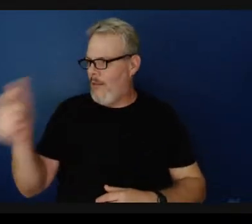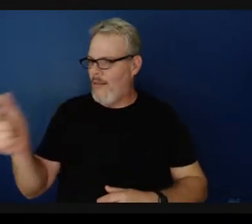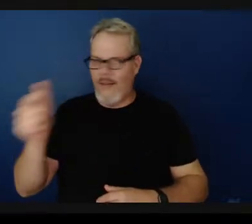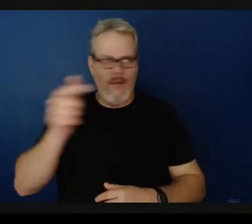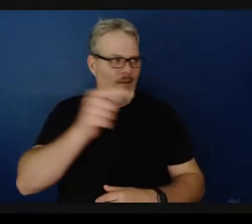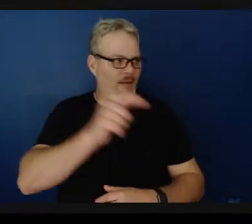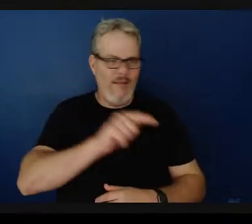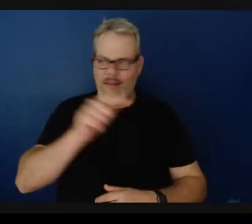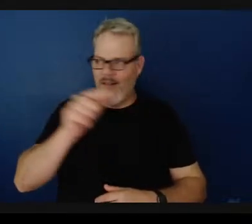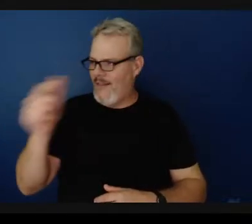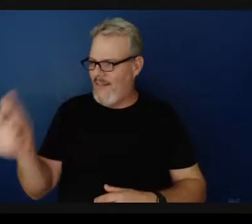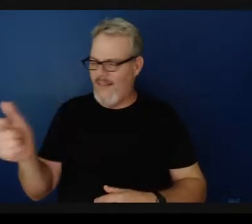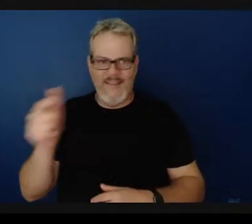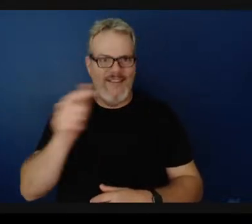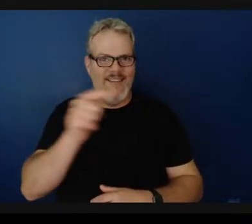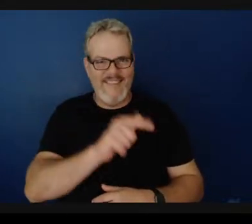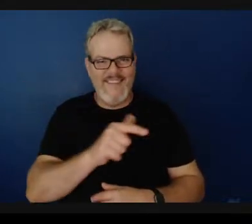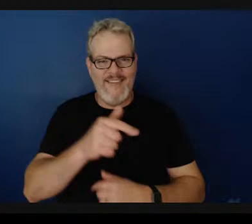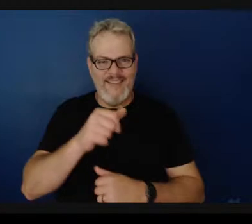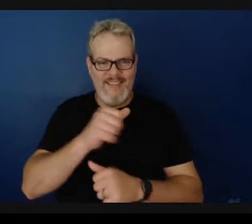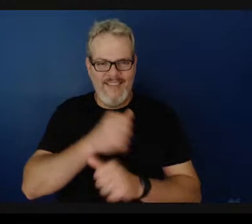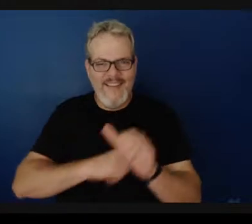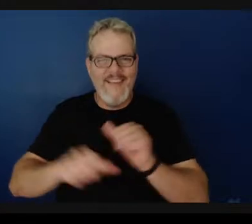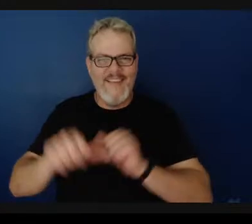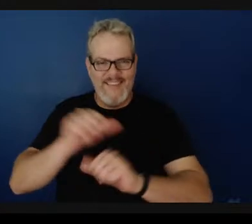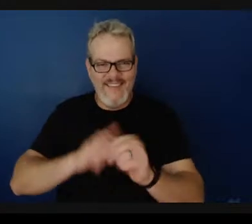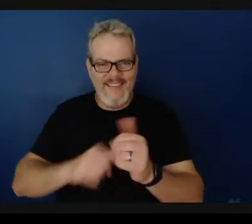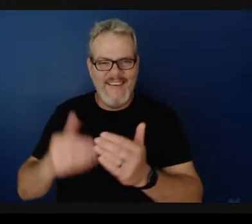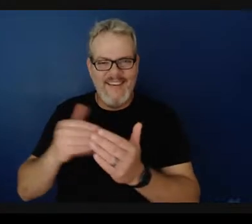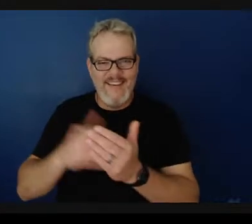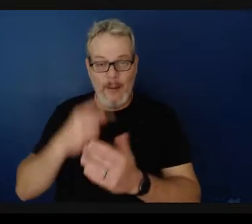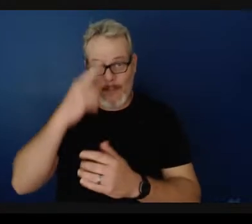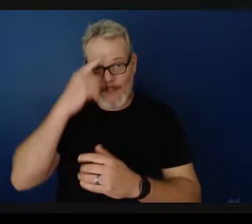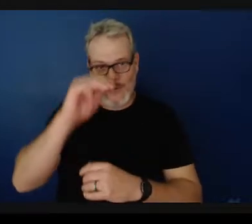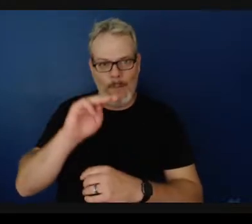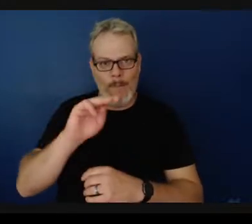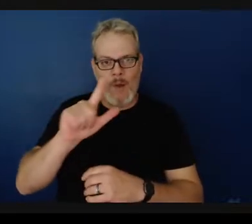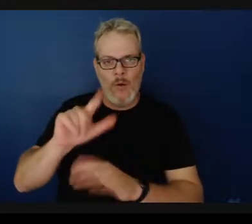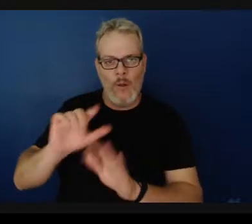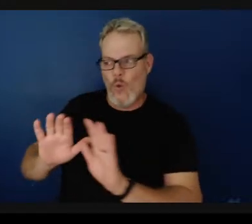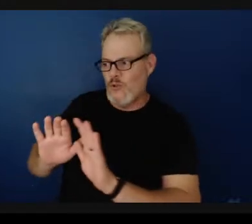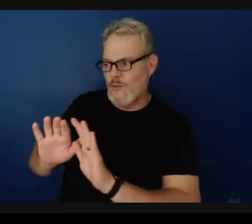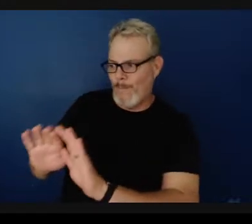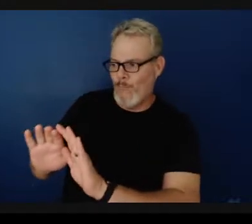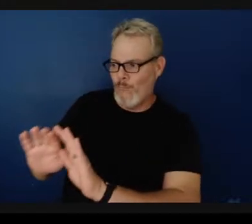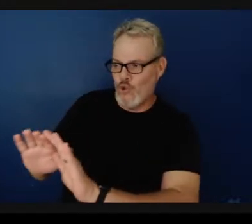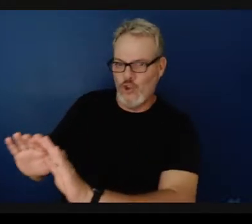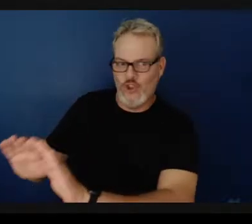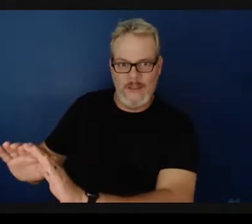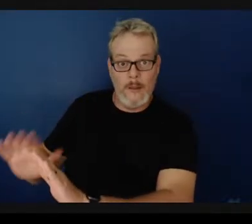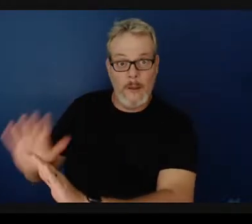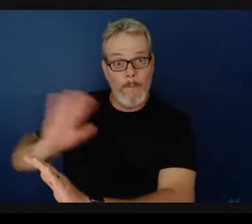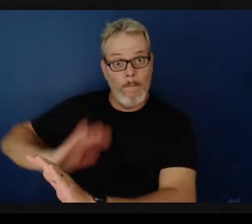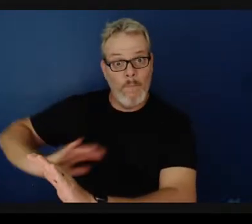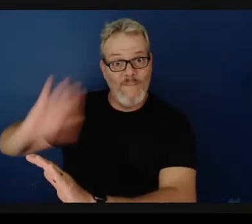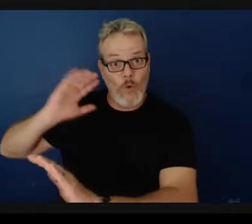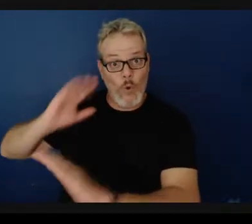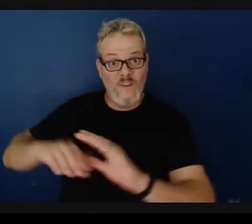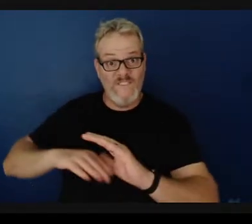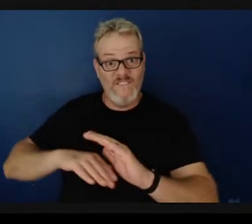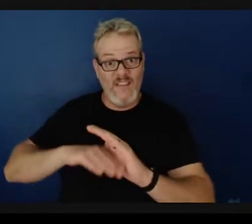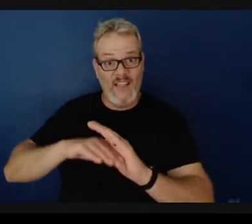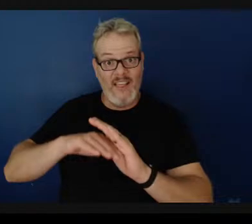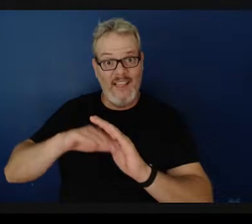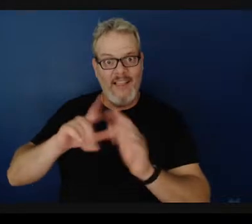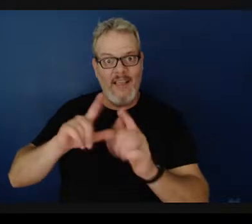time, but it's doing it in a different way now because Mauna Loa is pushing in it different. Before it was really filling, then it erupted,